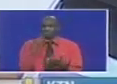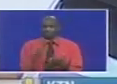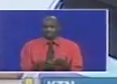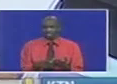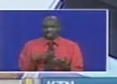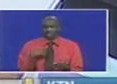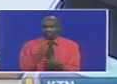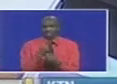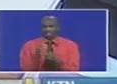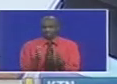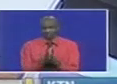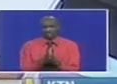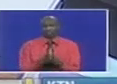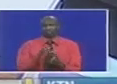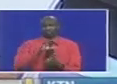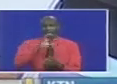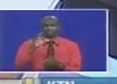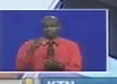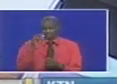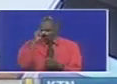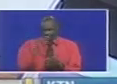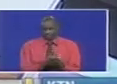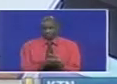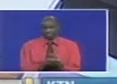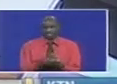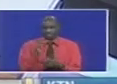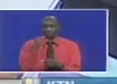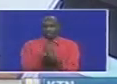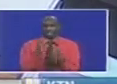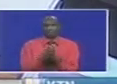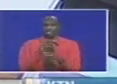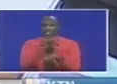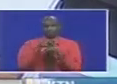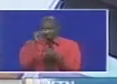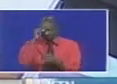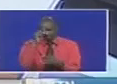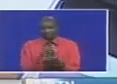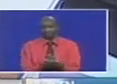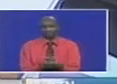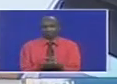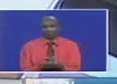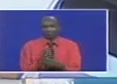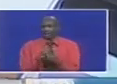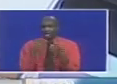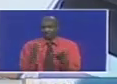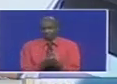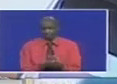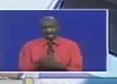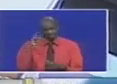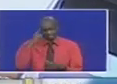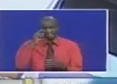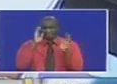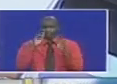working with the county governments. What about working with the national government? What do you say about that? I think it's very important, but we